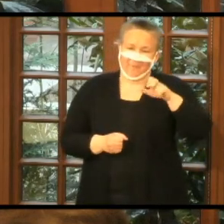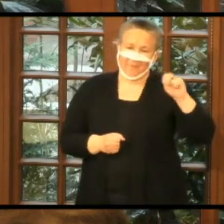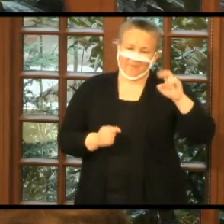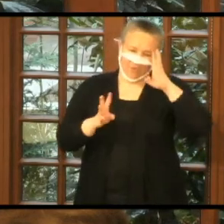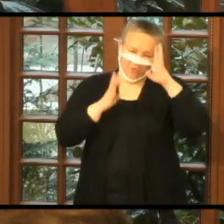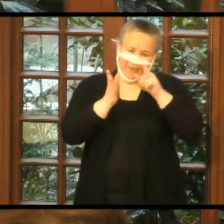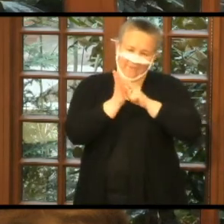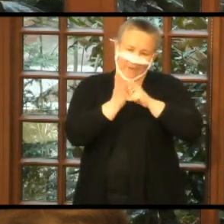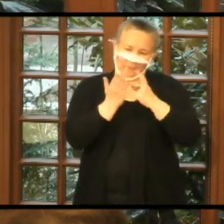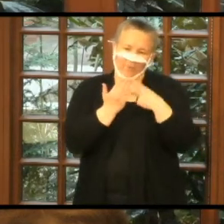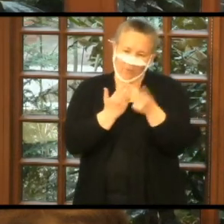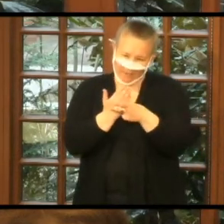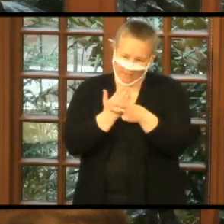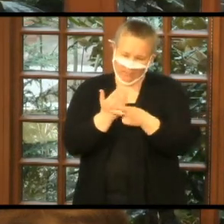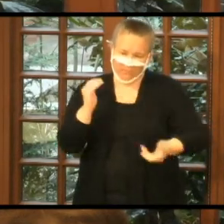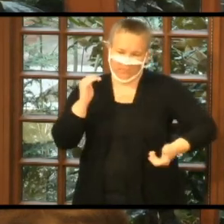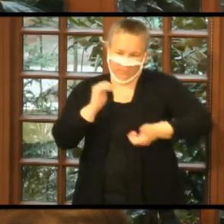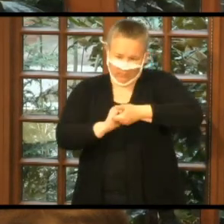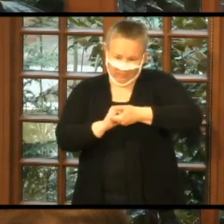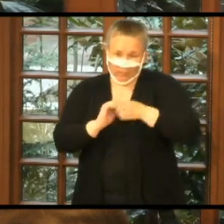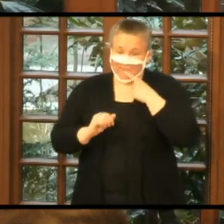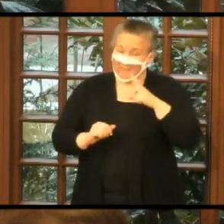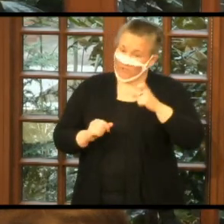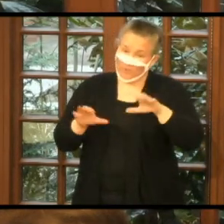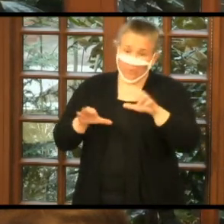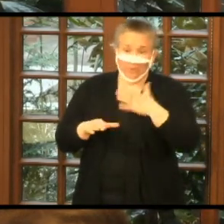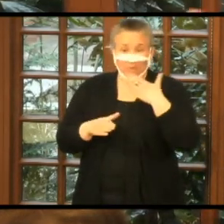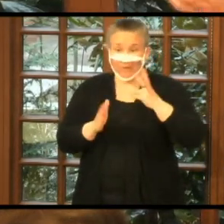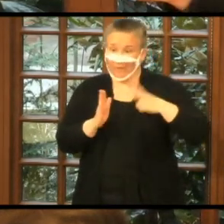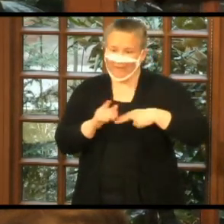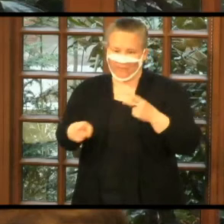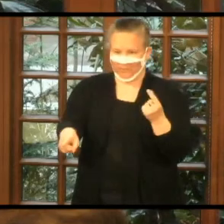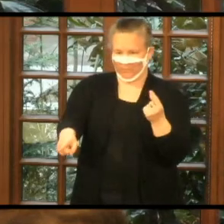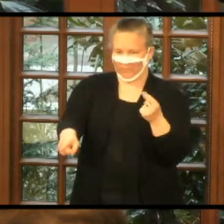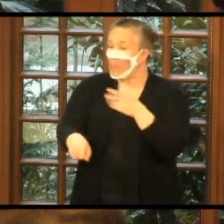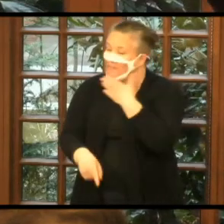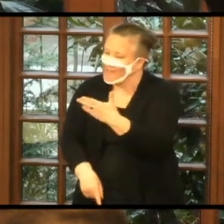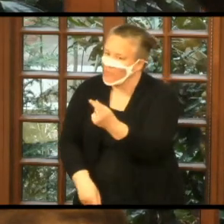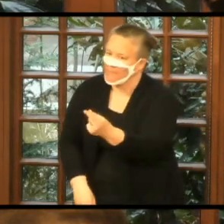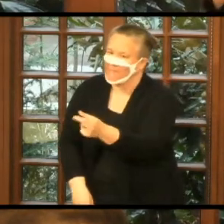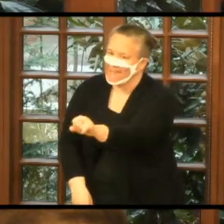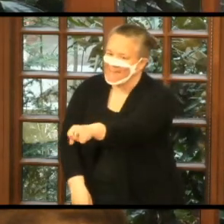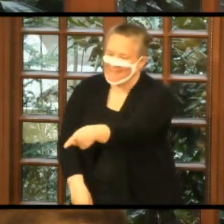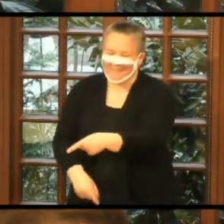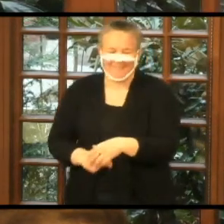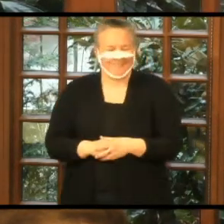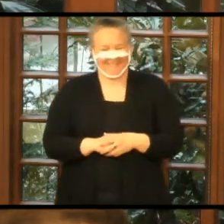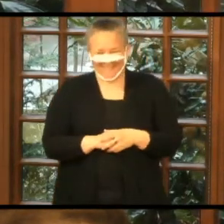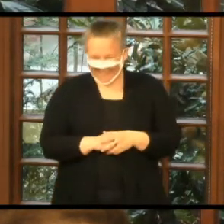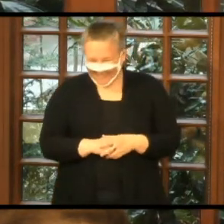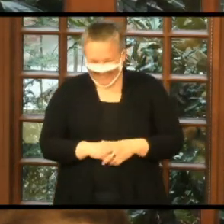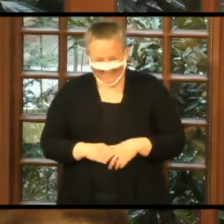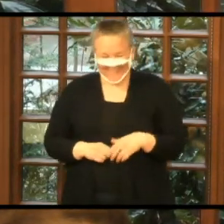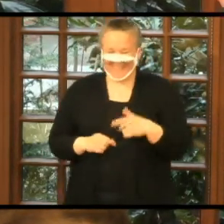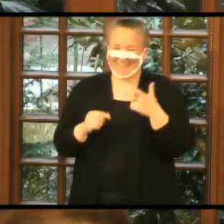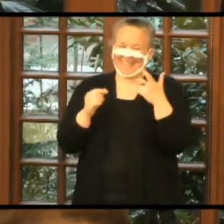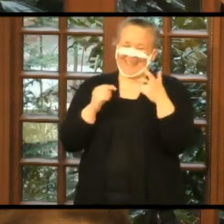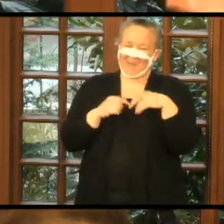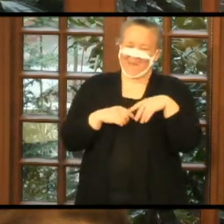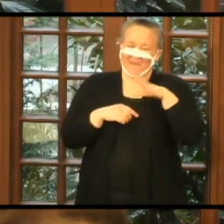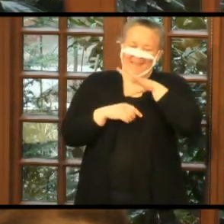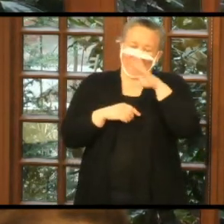Creative Writing Program. We came together and said, we need to do a really good reading. So yeah, thank you. The Creative Writing Program.